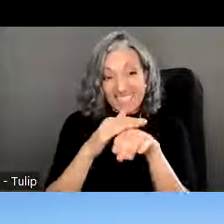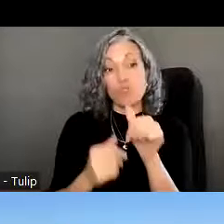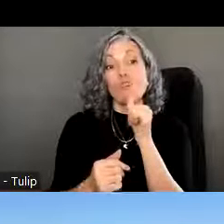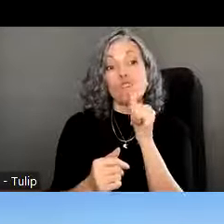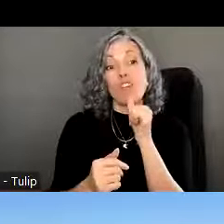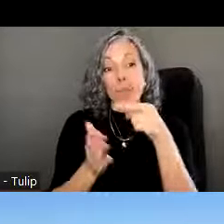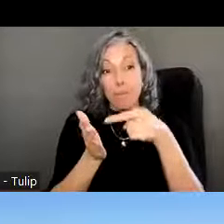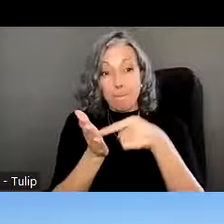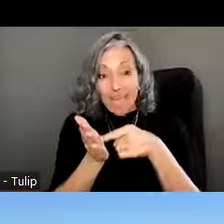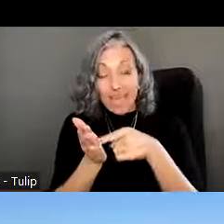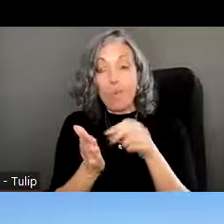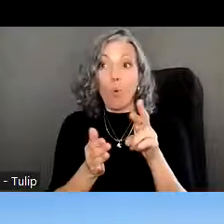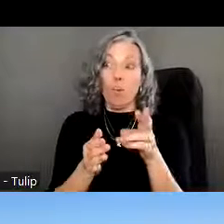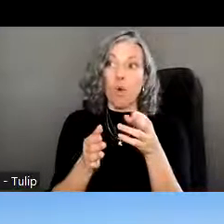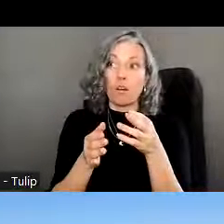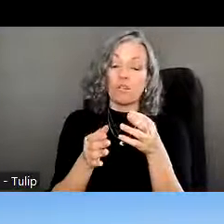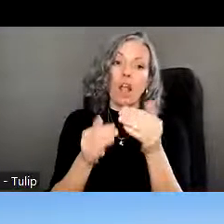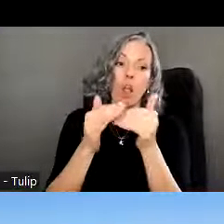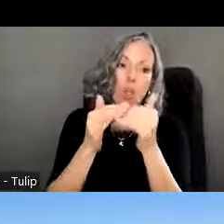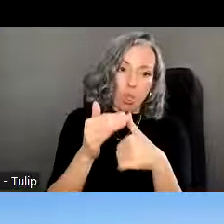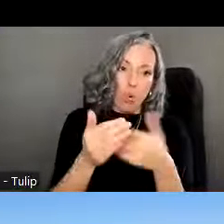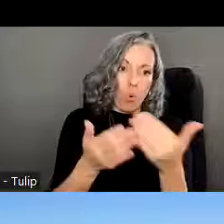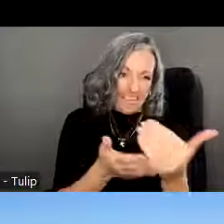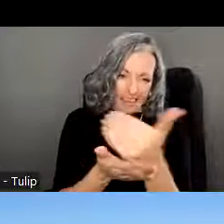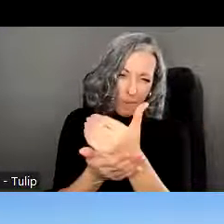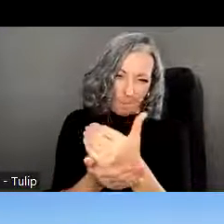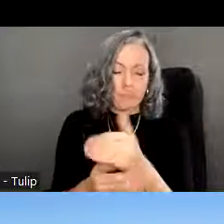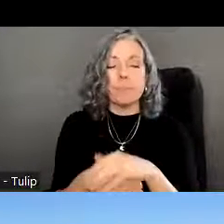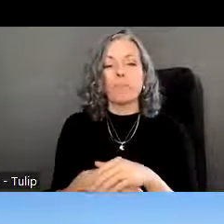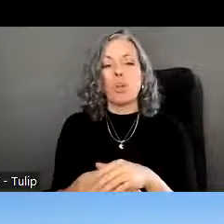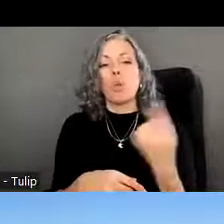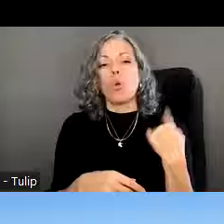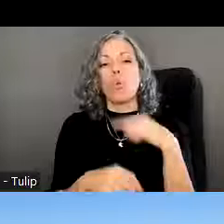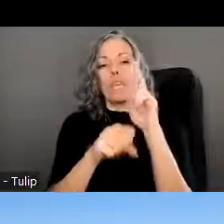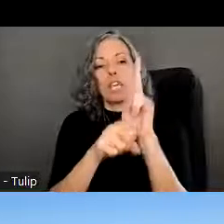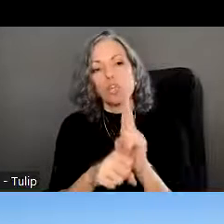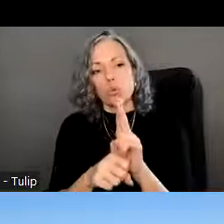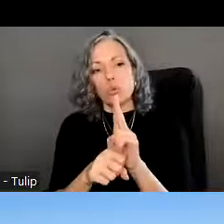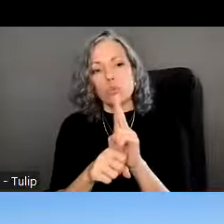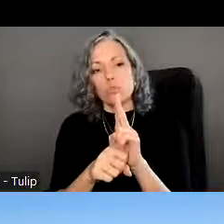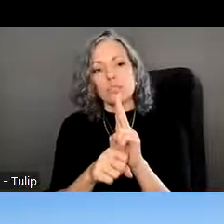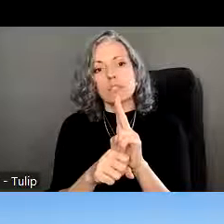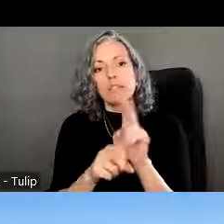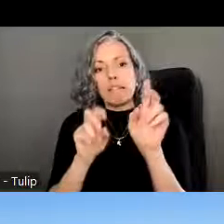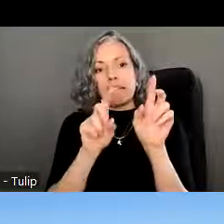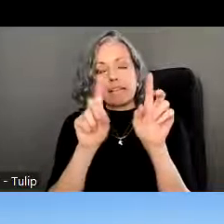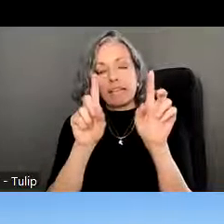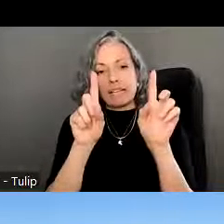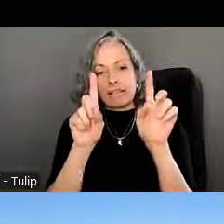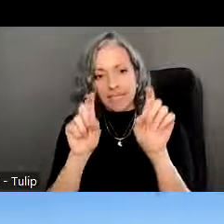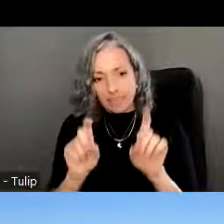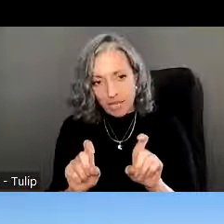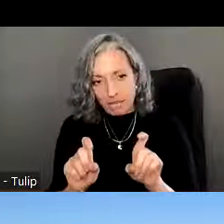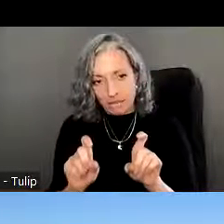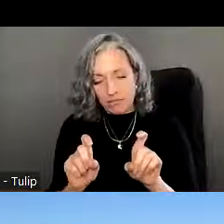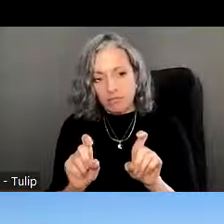basis or even a sliding fee scale basis. We use and always have used a uniform intake and assessment. We cover the multiple